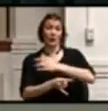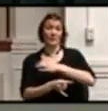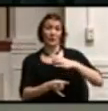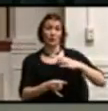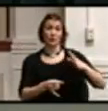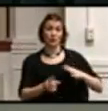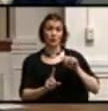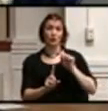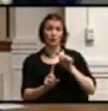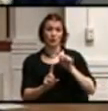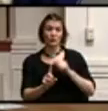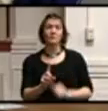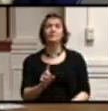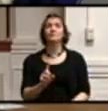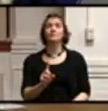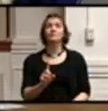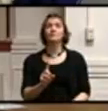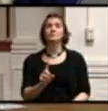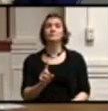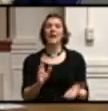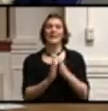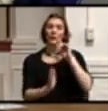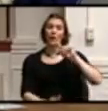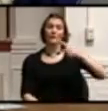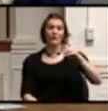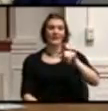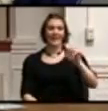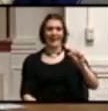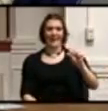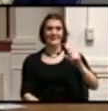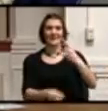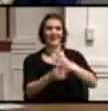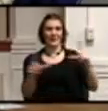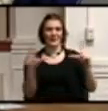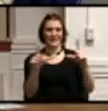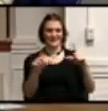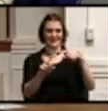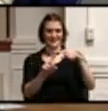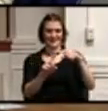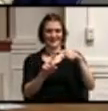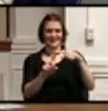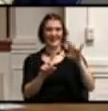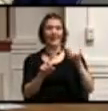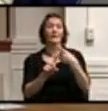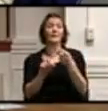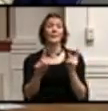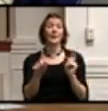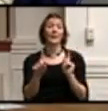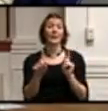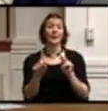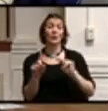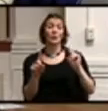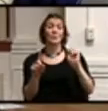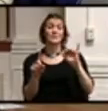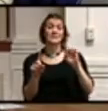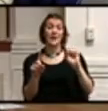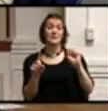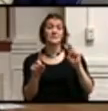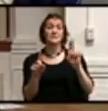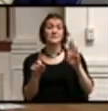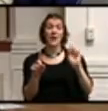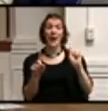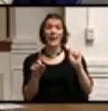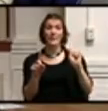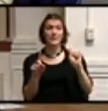liquor commissioners is a request for first-class liquor license from Northside Subs. Is there somebody